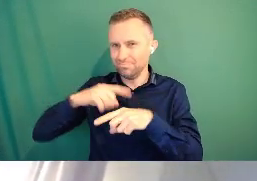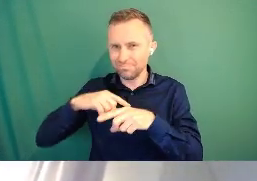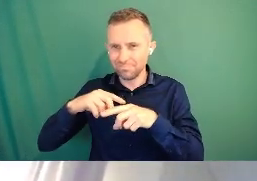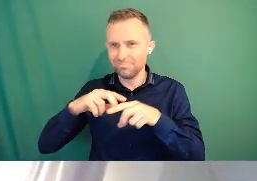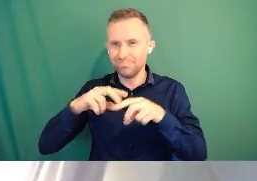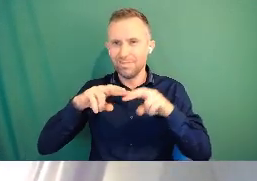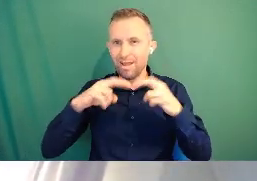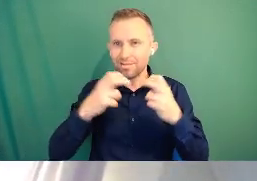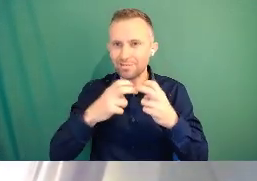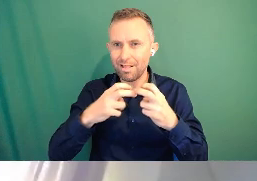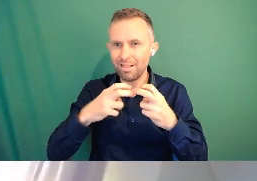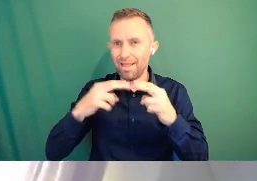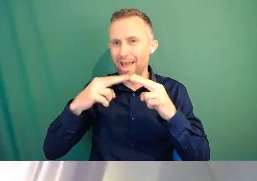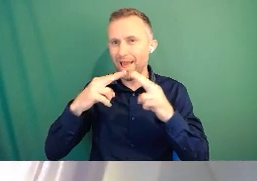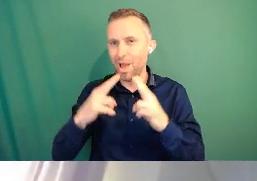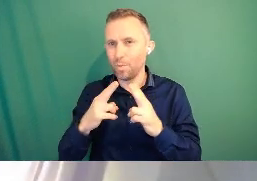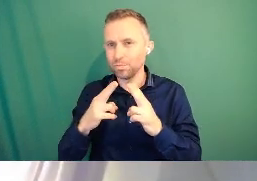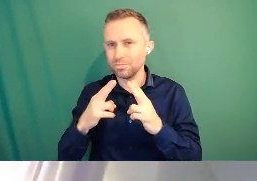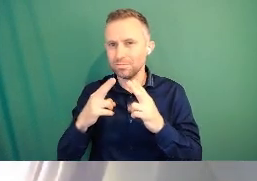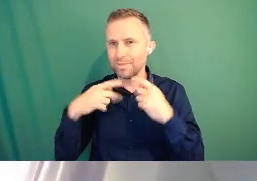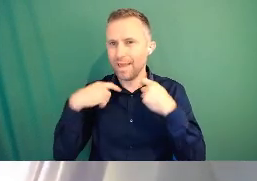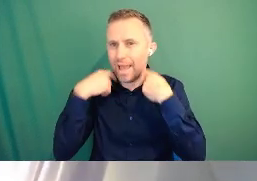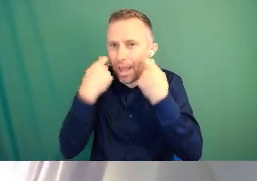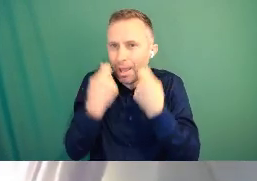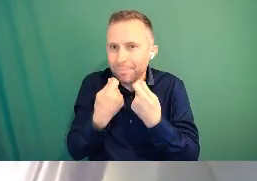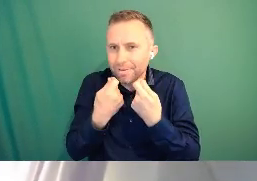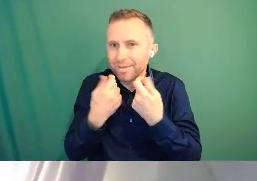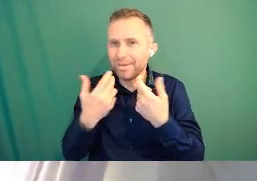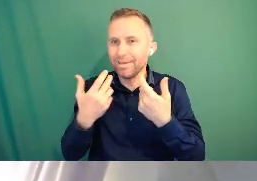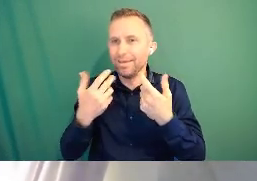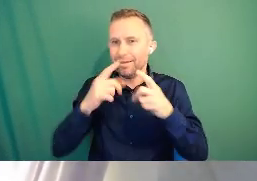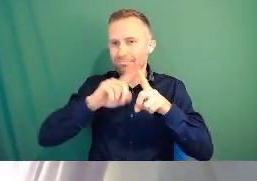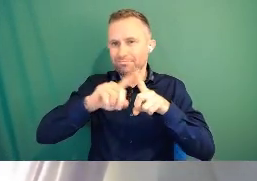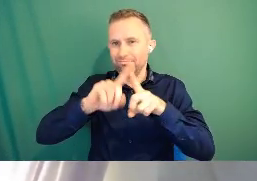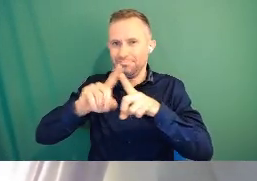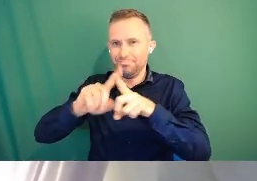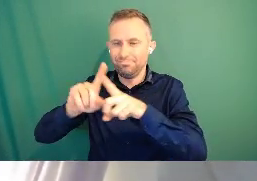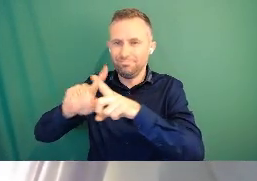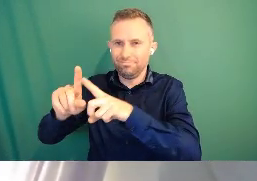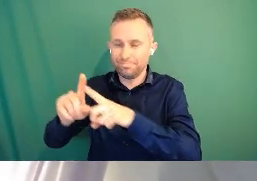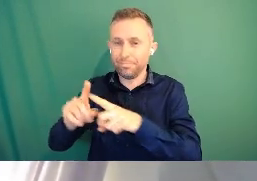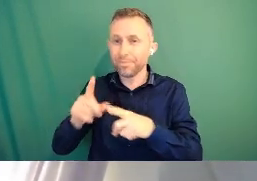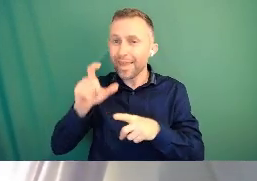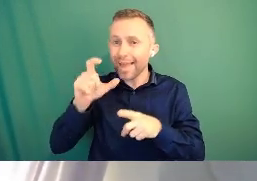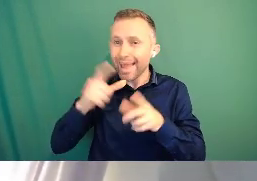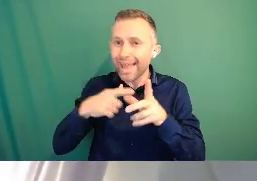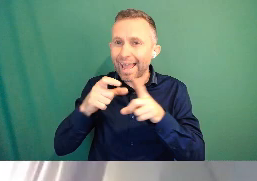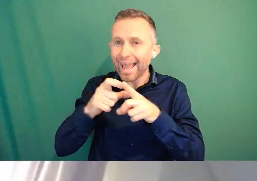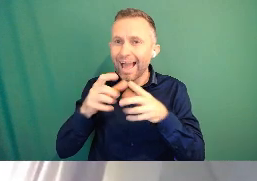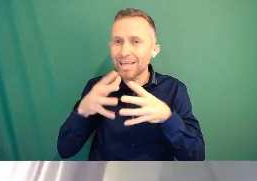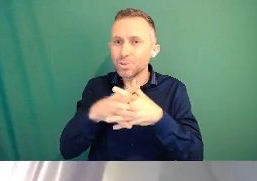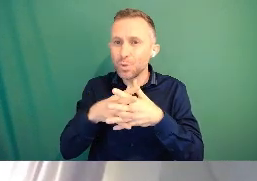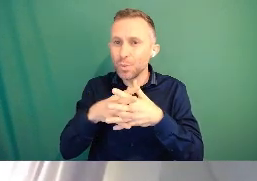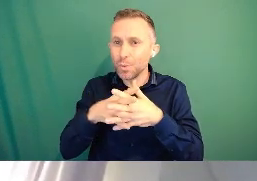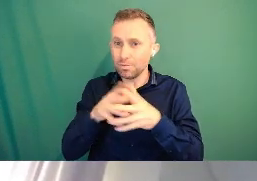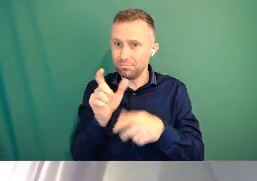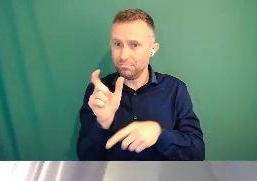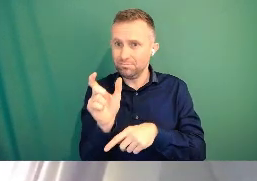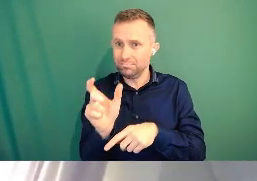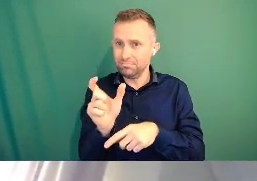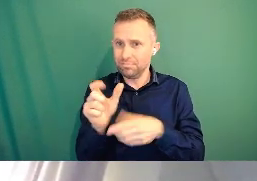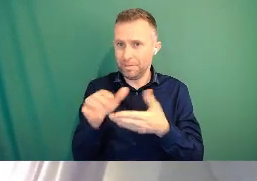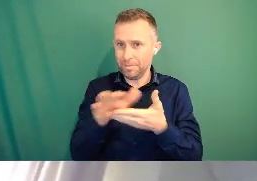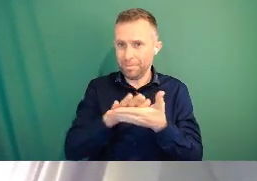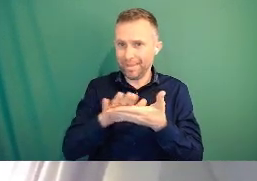houses to even Roman ruins here in Caerleon, where I live actually. So Cadw actually means keep